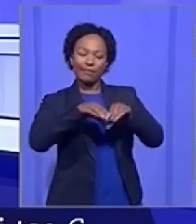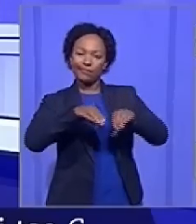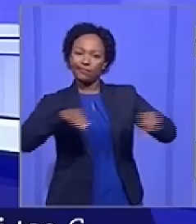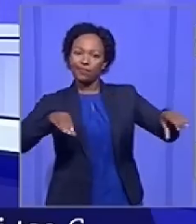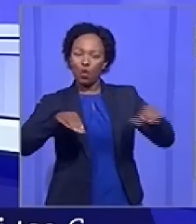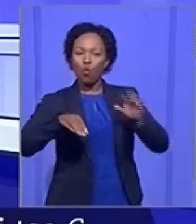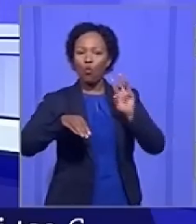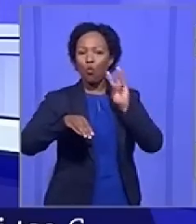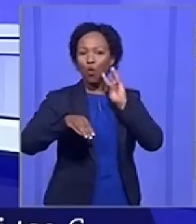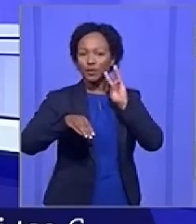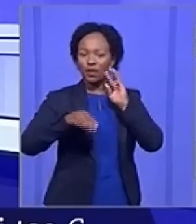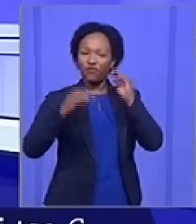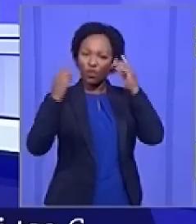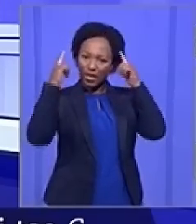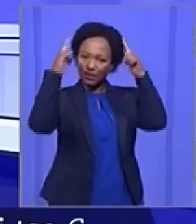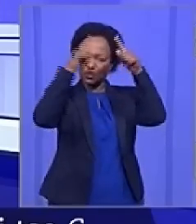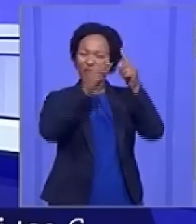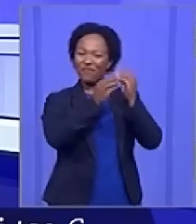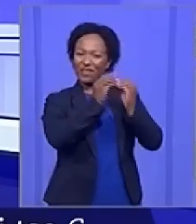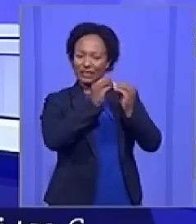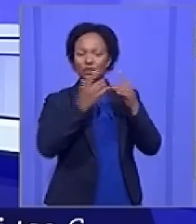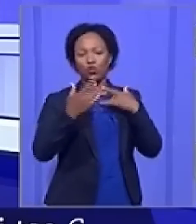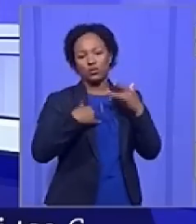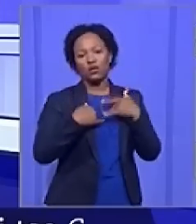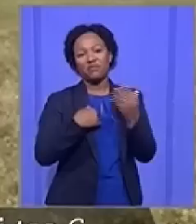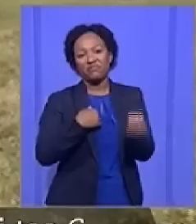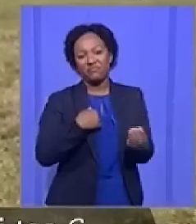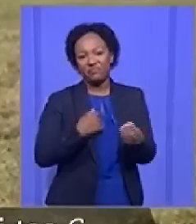Lesotho morerong wa ditokiso.